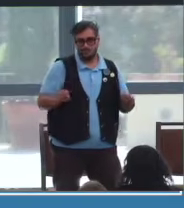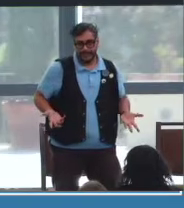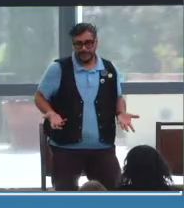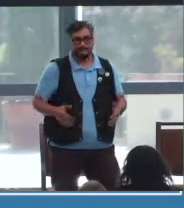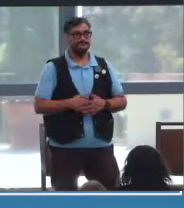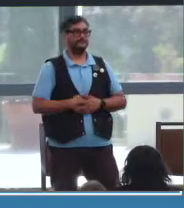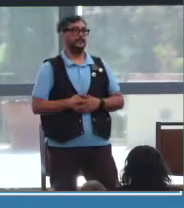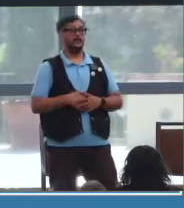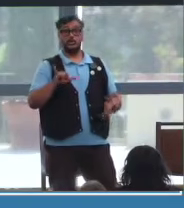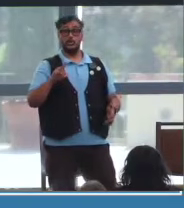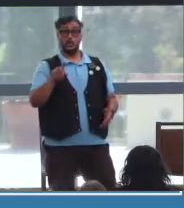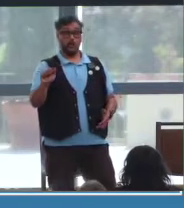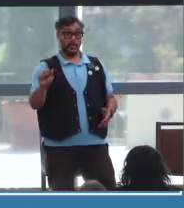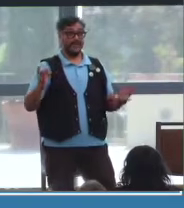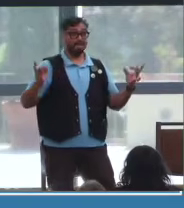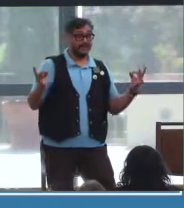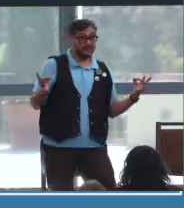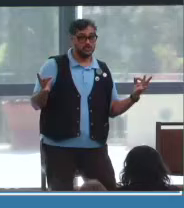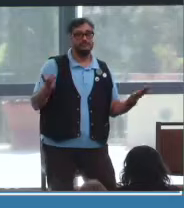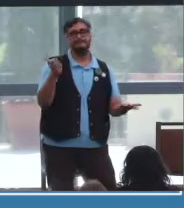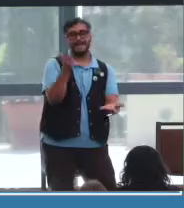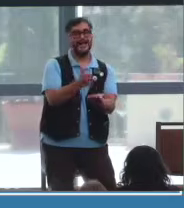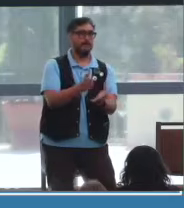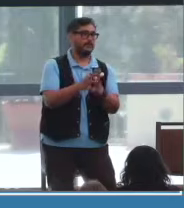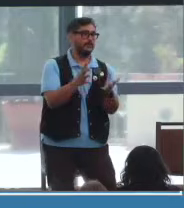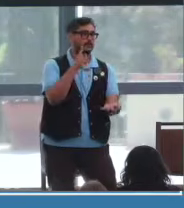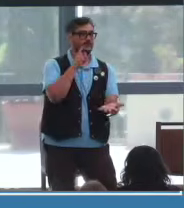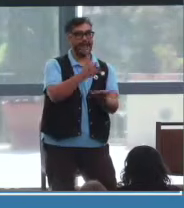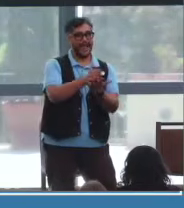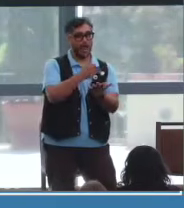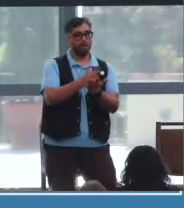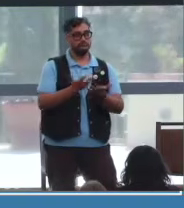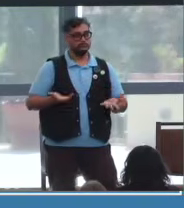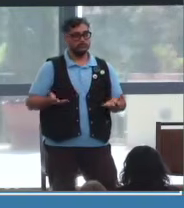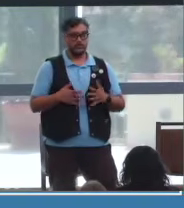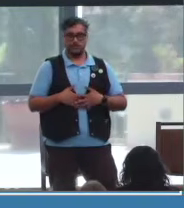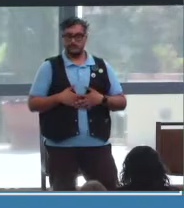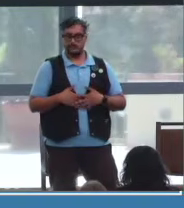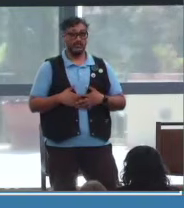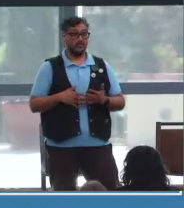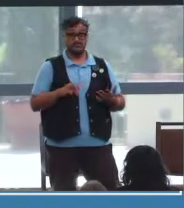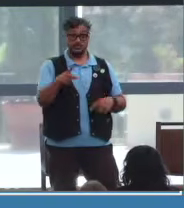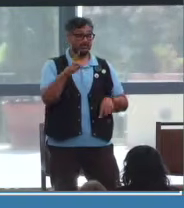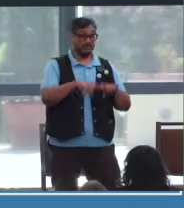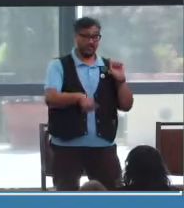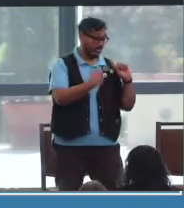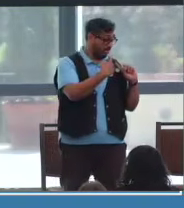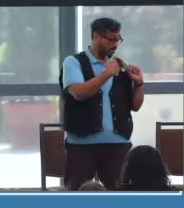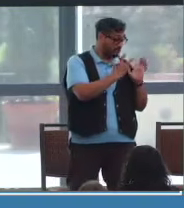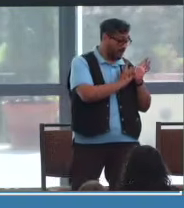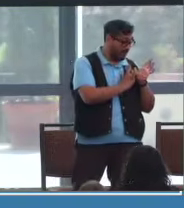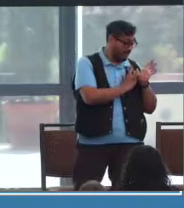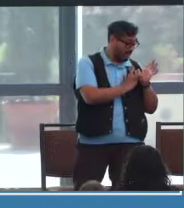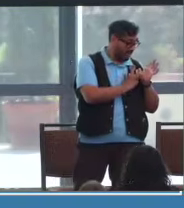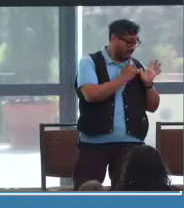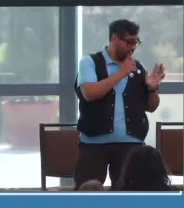Yoga and meditation have also been shown to be able to help those vasomotor symptoms. So if you can't take some of the other medications